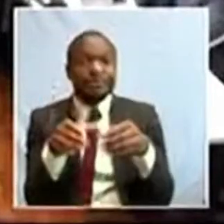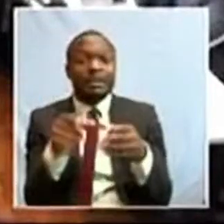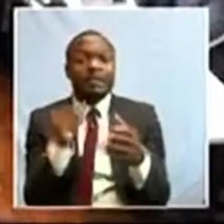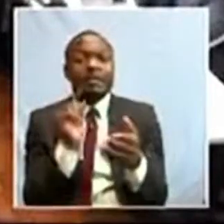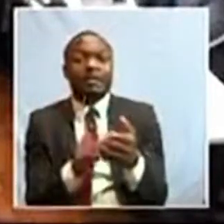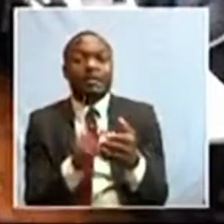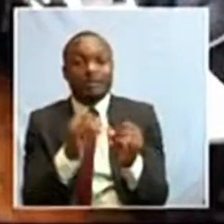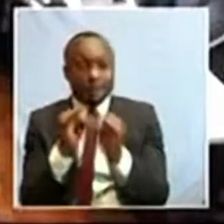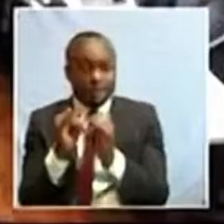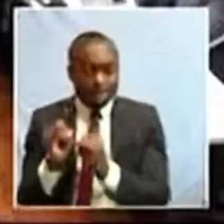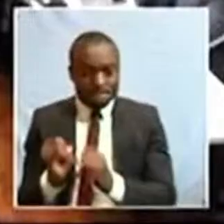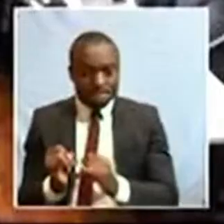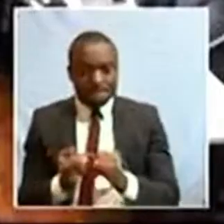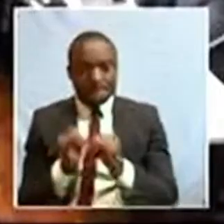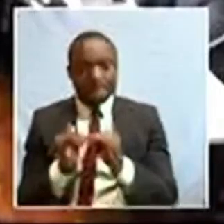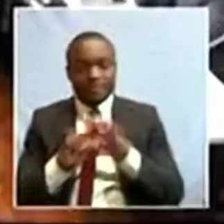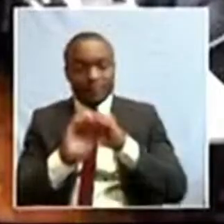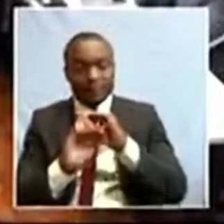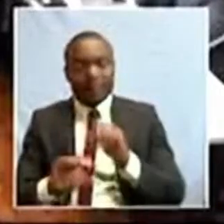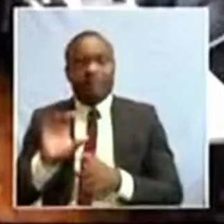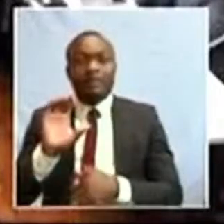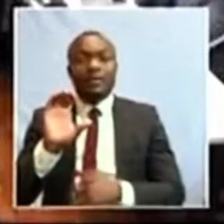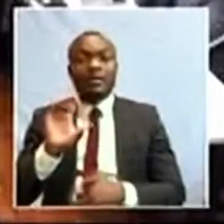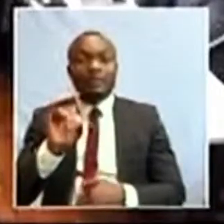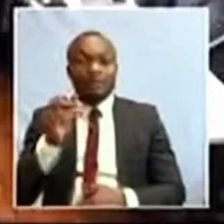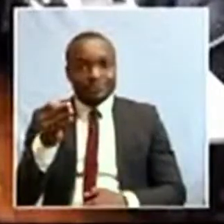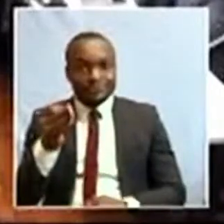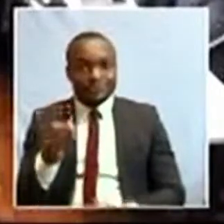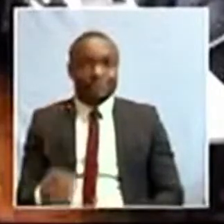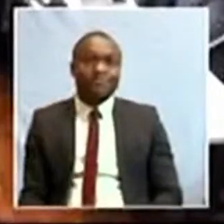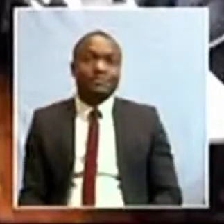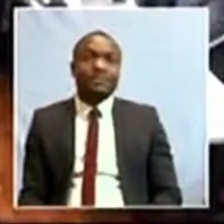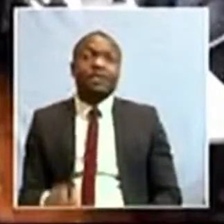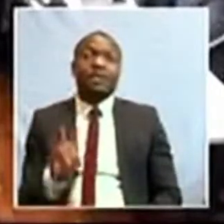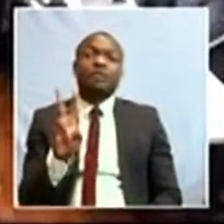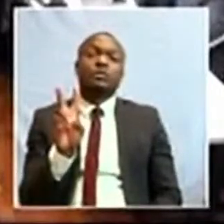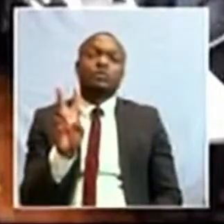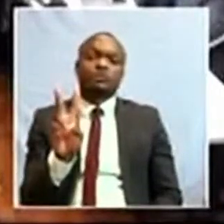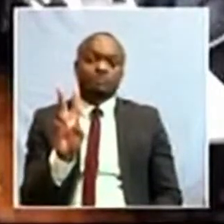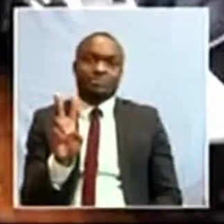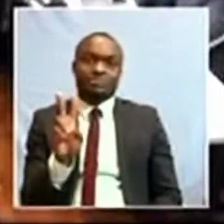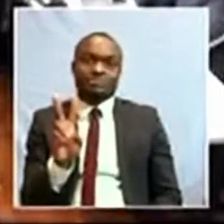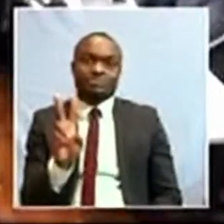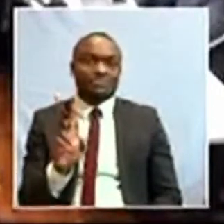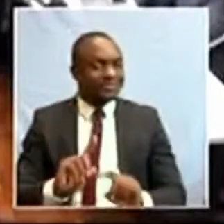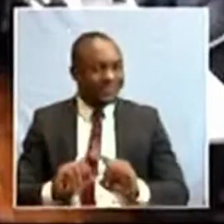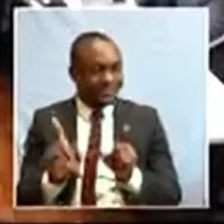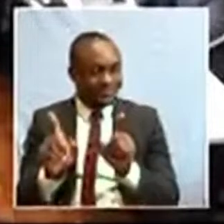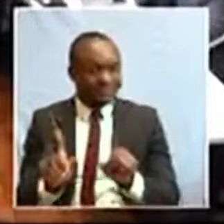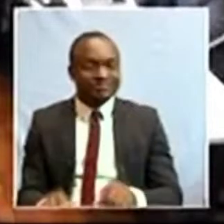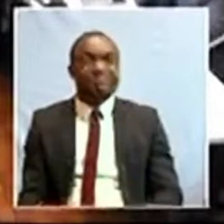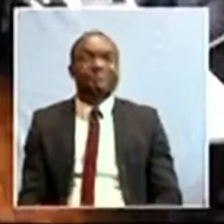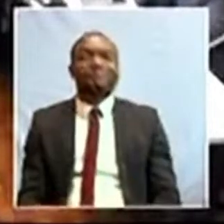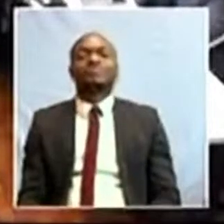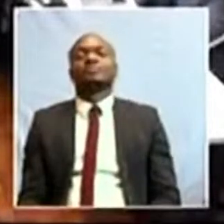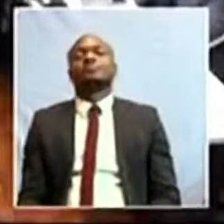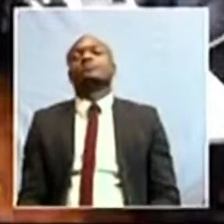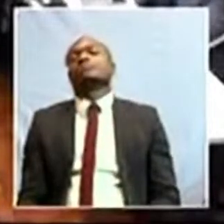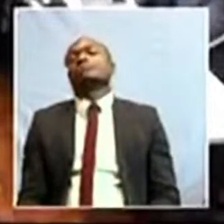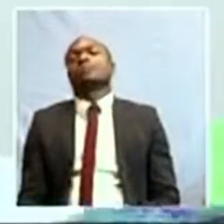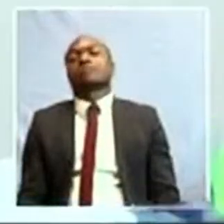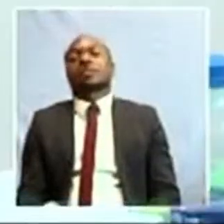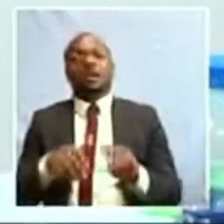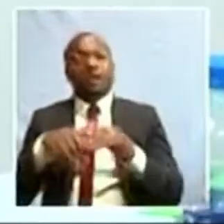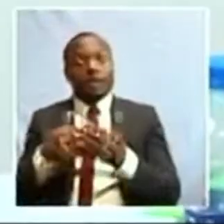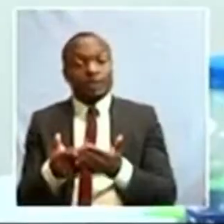will be implemented under CDF. Yes. Yes. So the two are different. How do